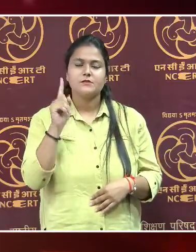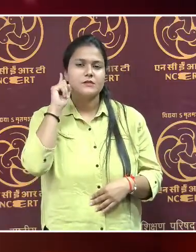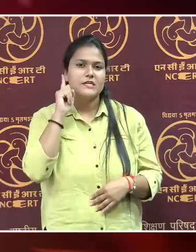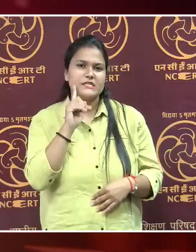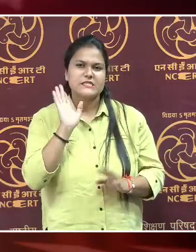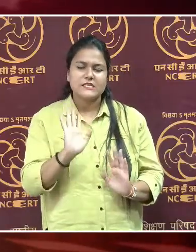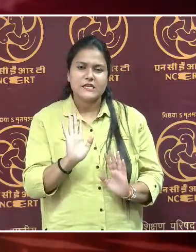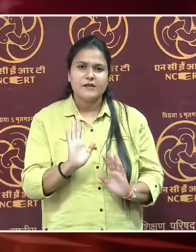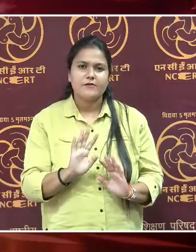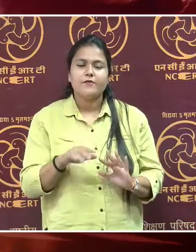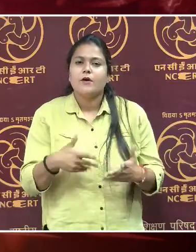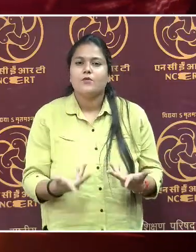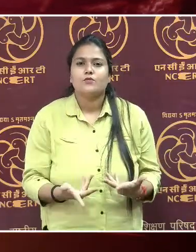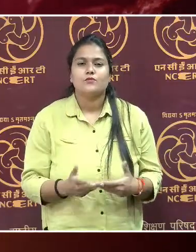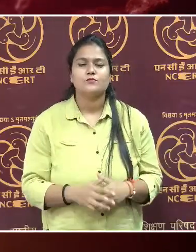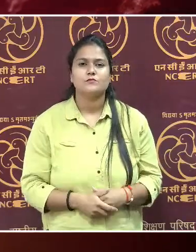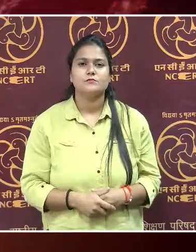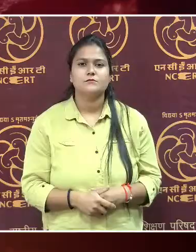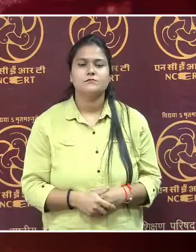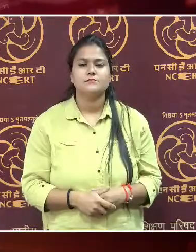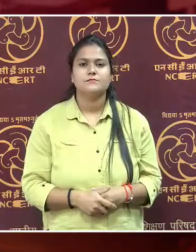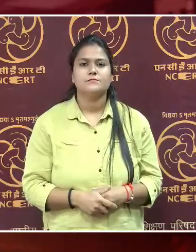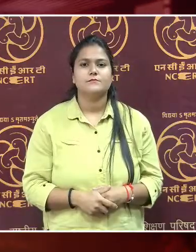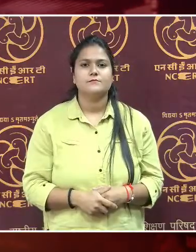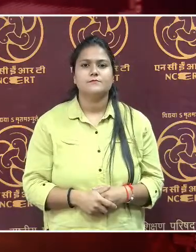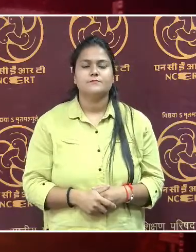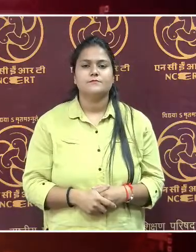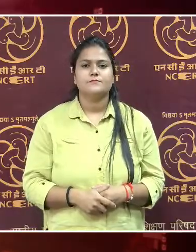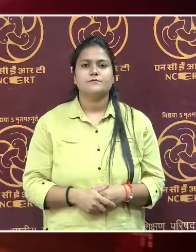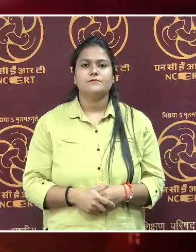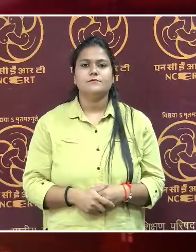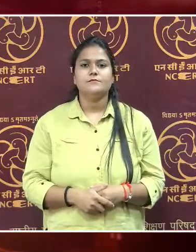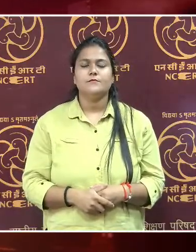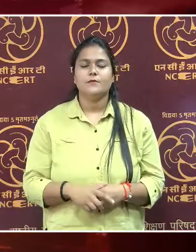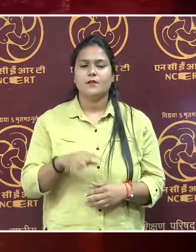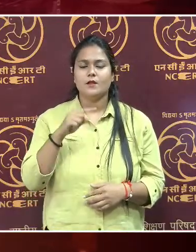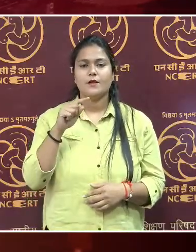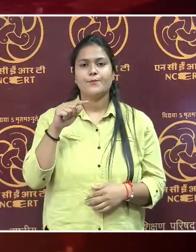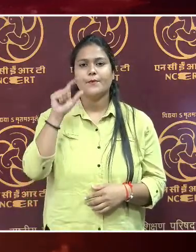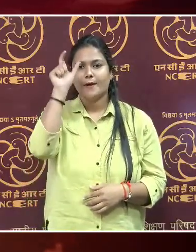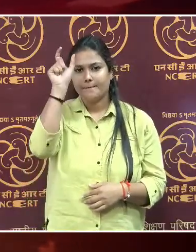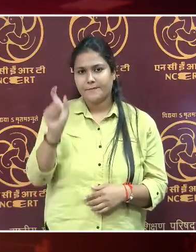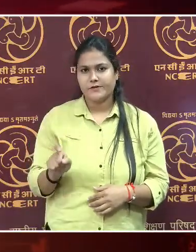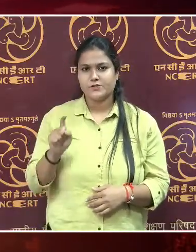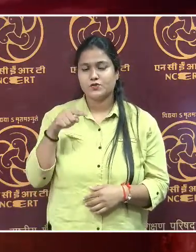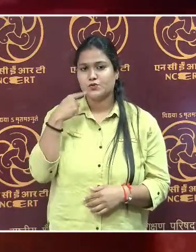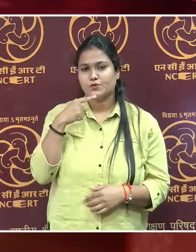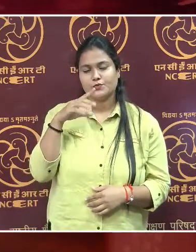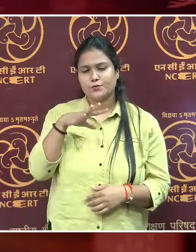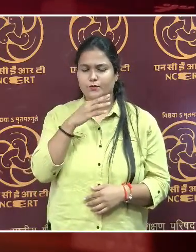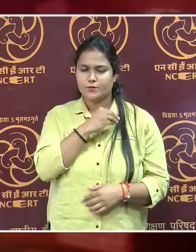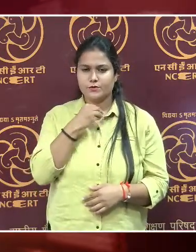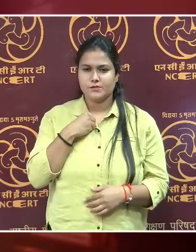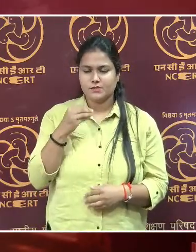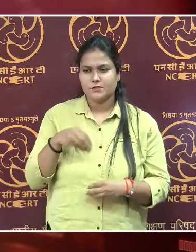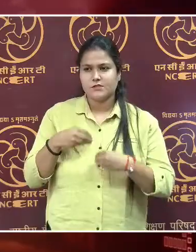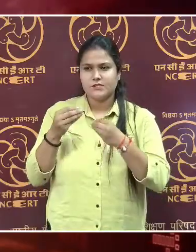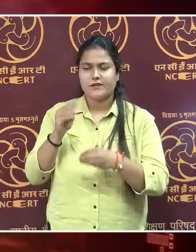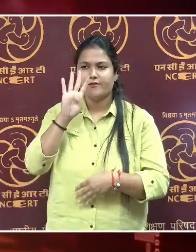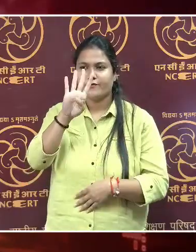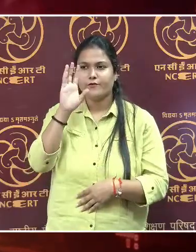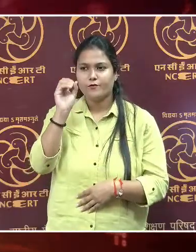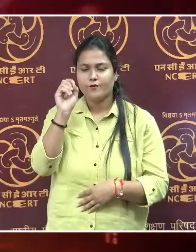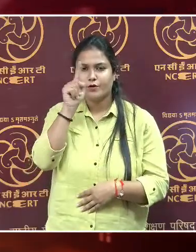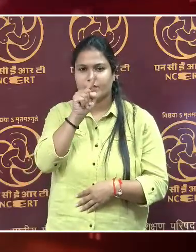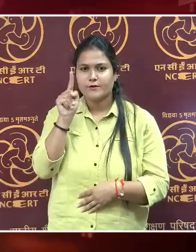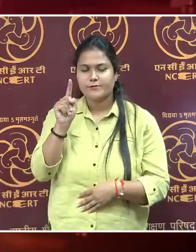around? Yes, ma'am. For a child or a person to be diagnosed with the hearing loss, we actually look into two aspects. One is the degree of hearing